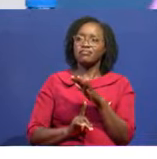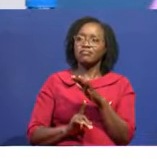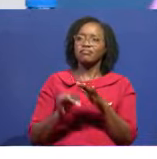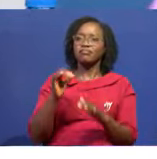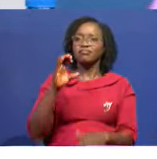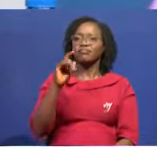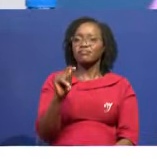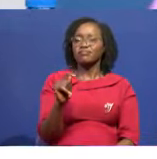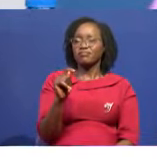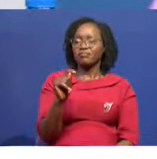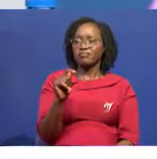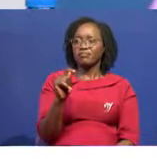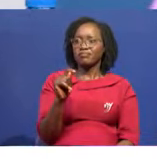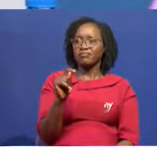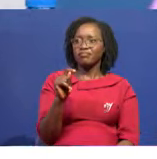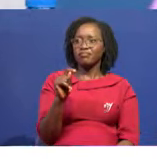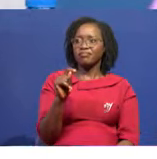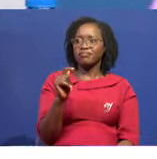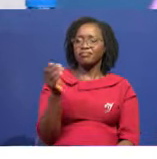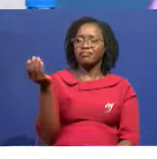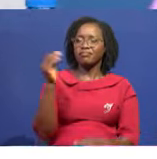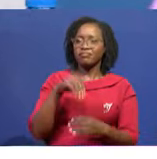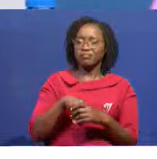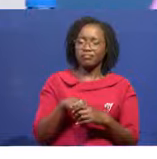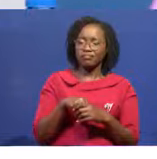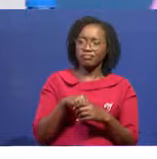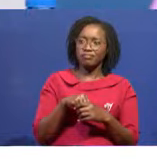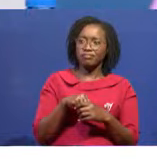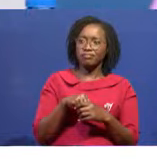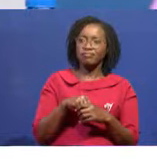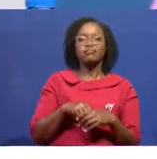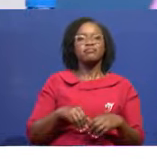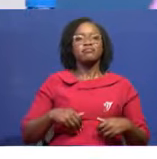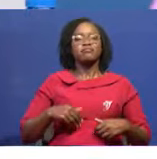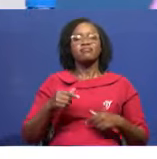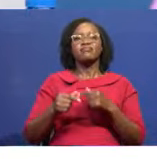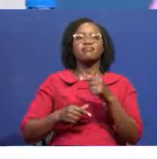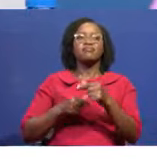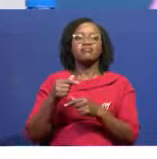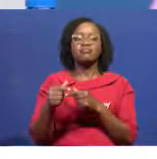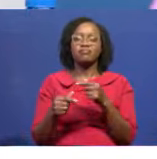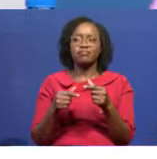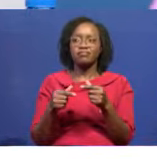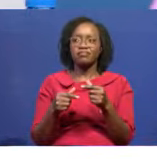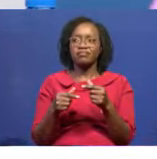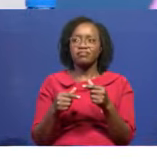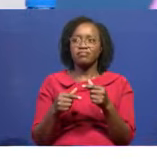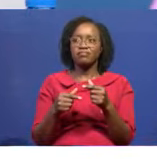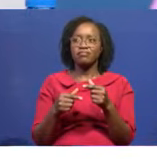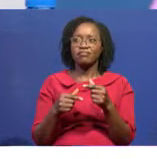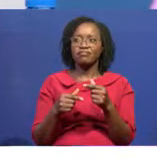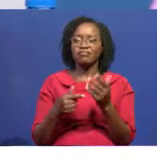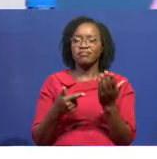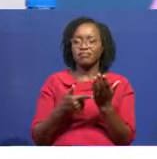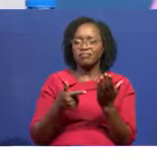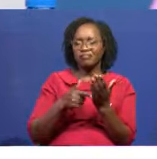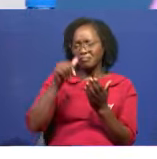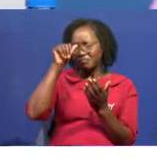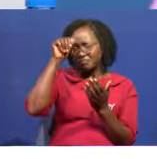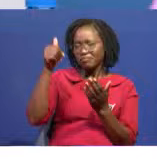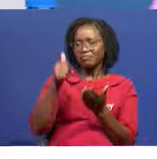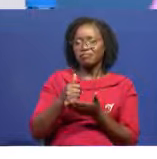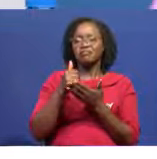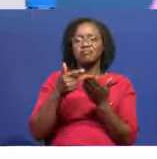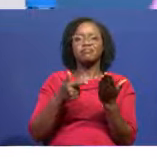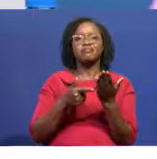ICT to, bring in a lot of the young generation who are tech savvy so as to help in the